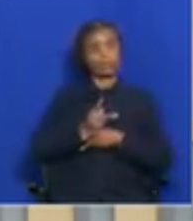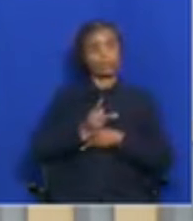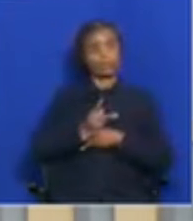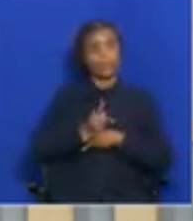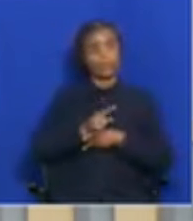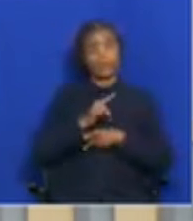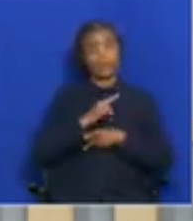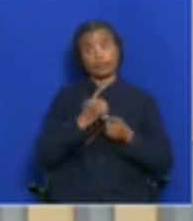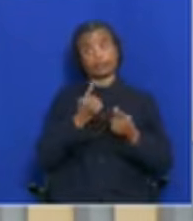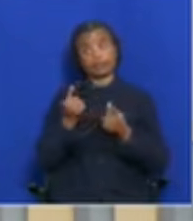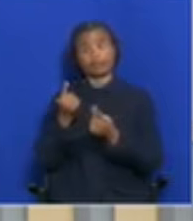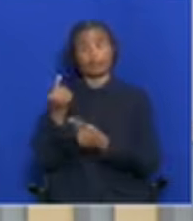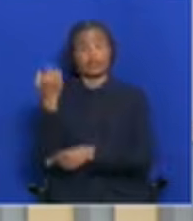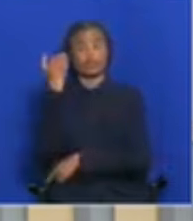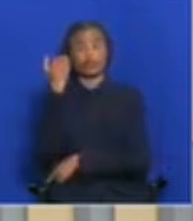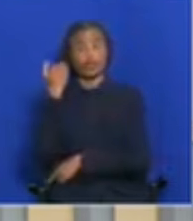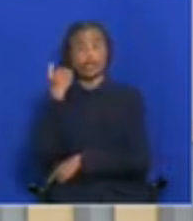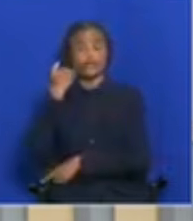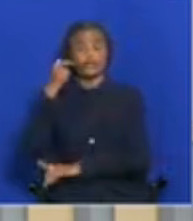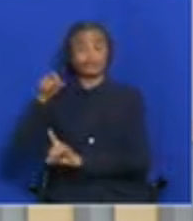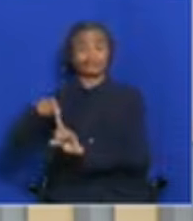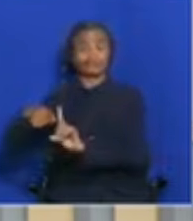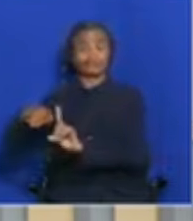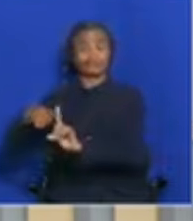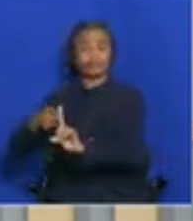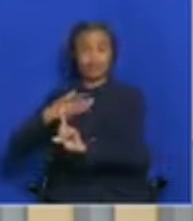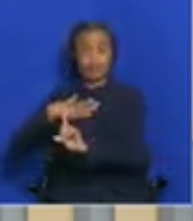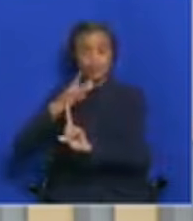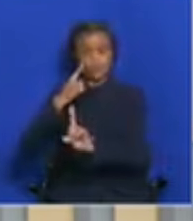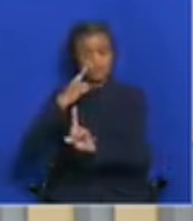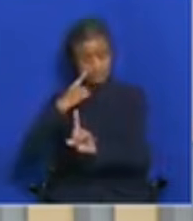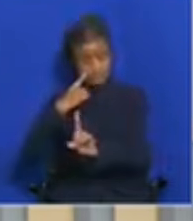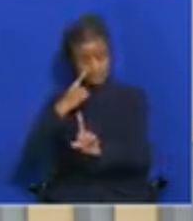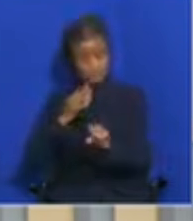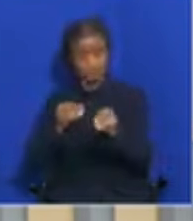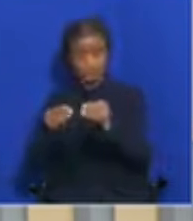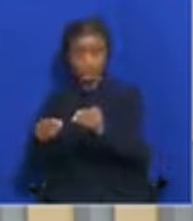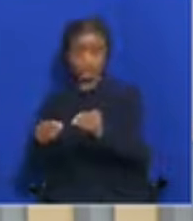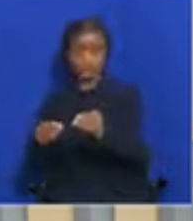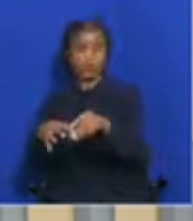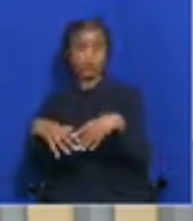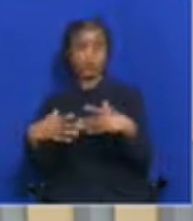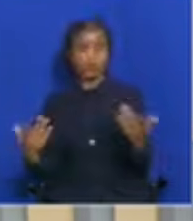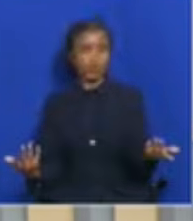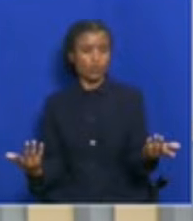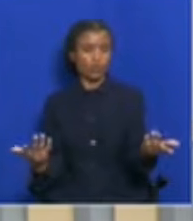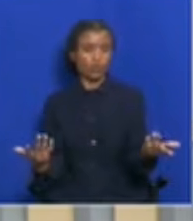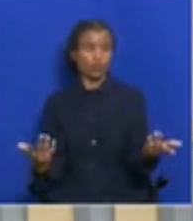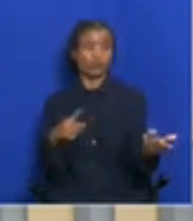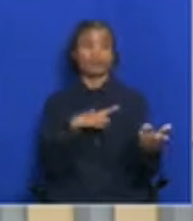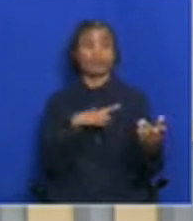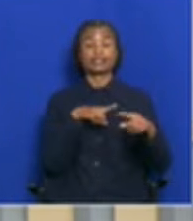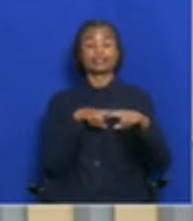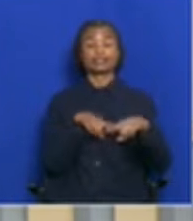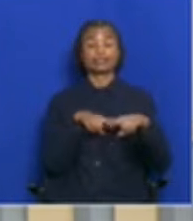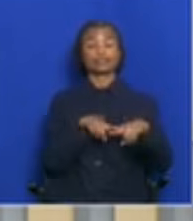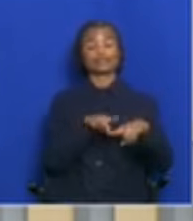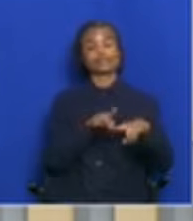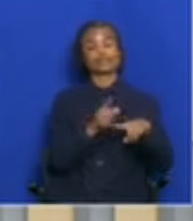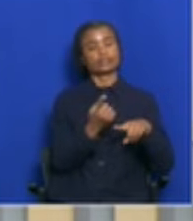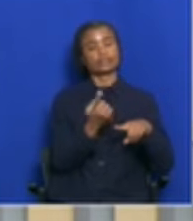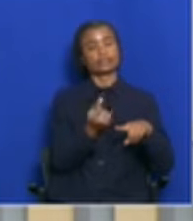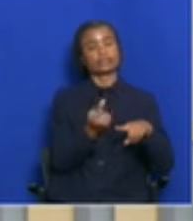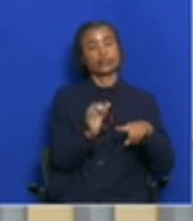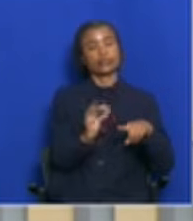see. But that is done, if memory serves, it's done in terms of Section 24 of the NPA